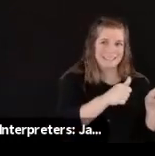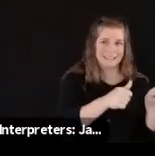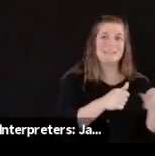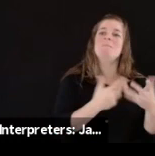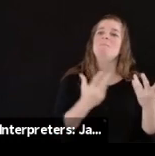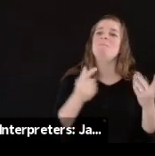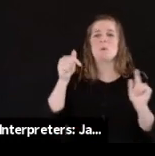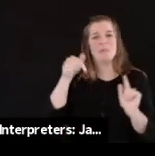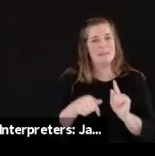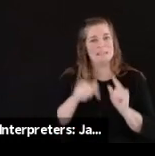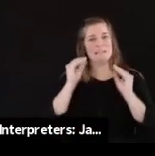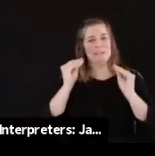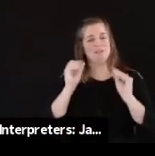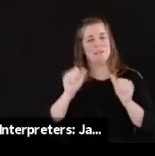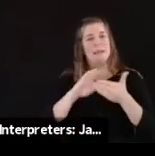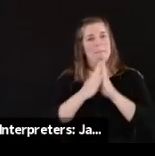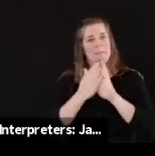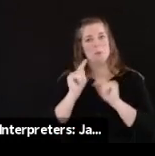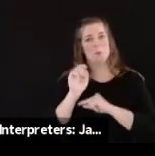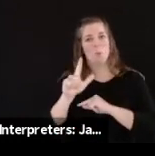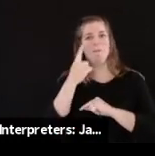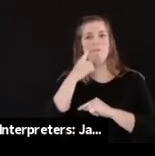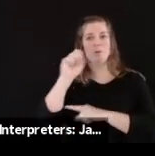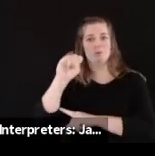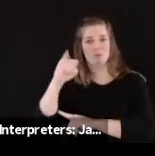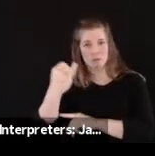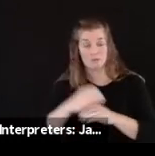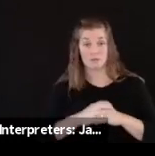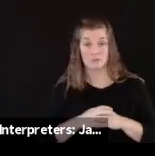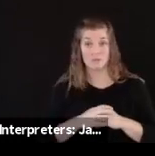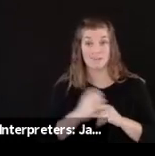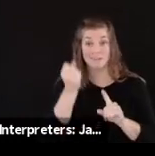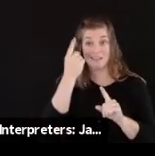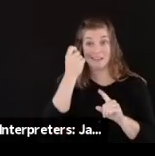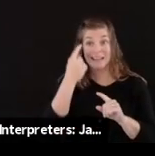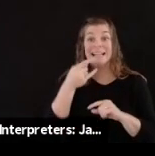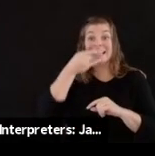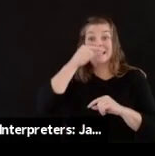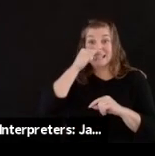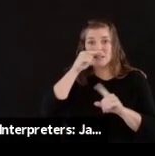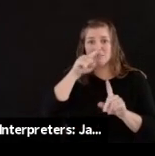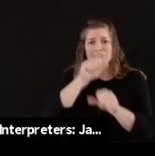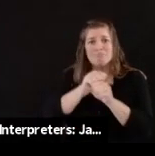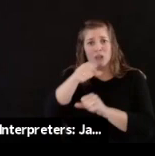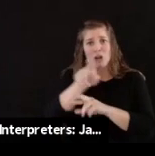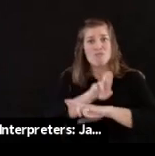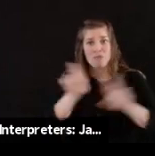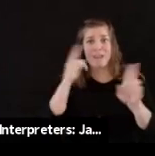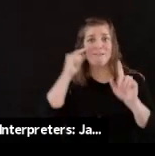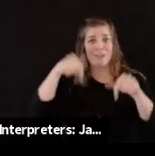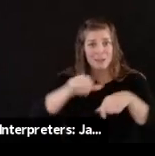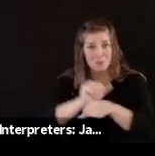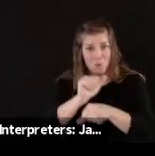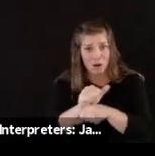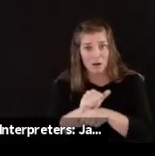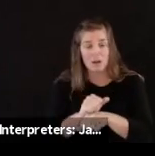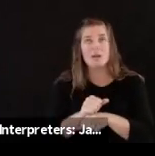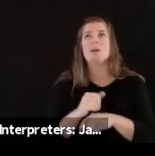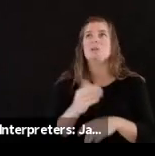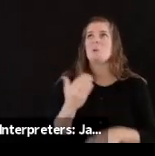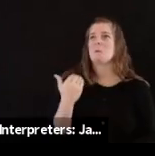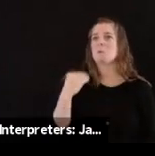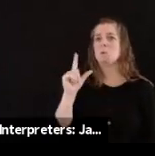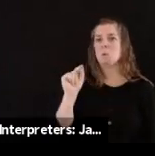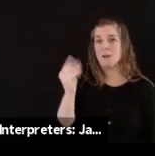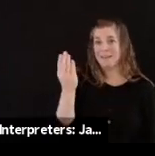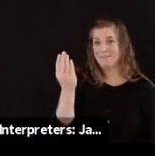like. And here's the thing, our kids are ready for this kind of work. So in 2015, incoming college freshmen were